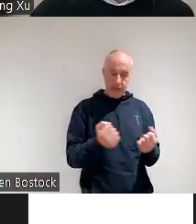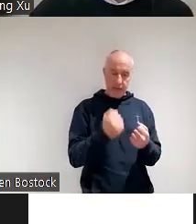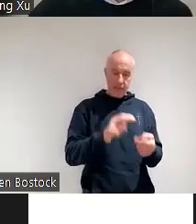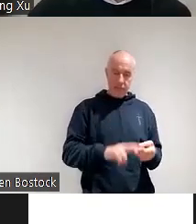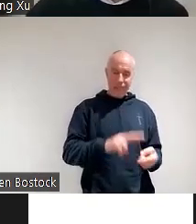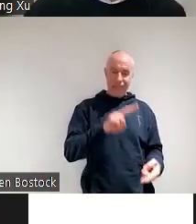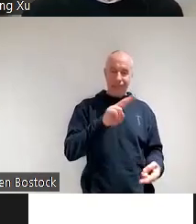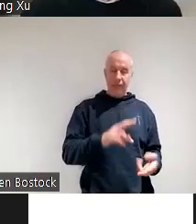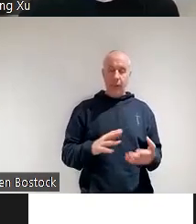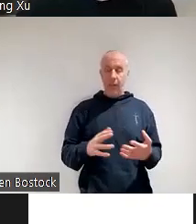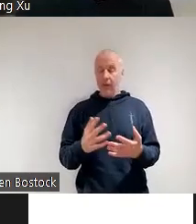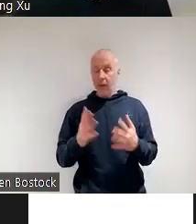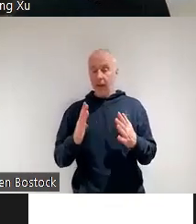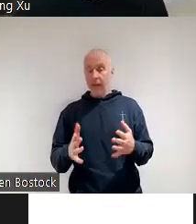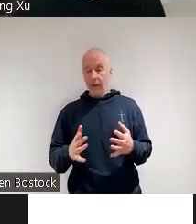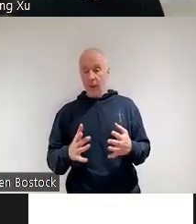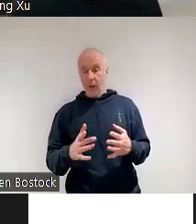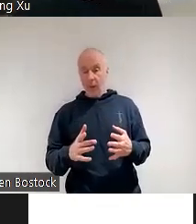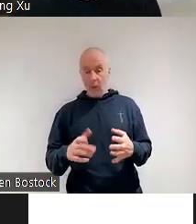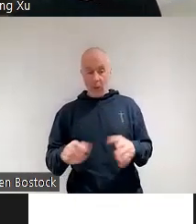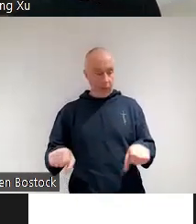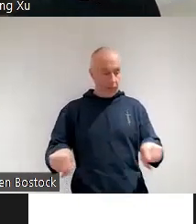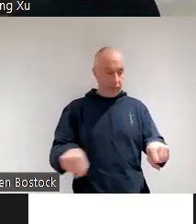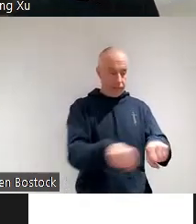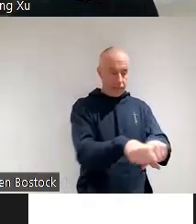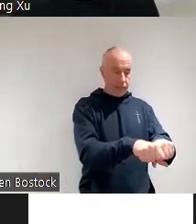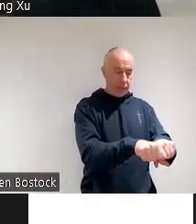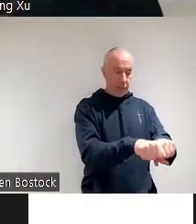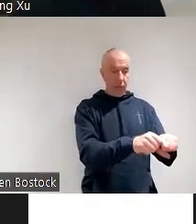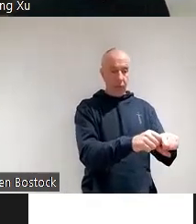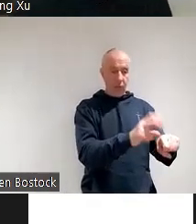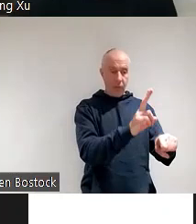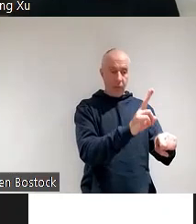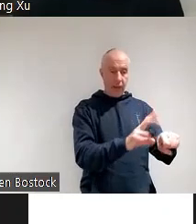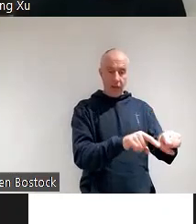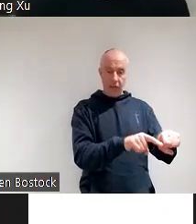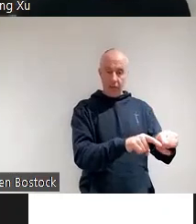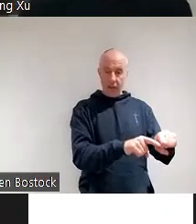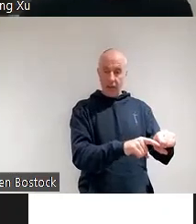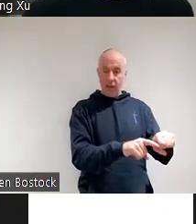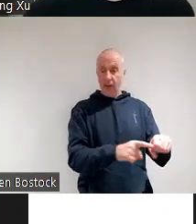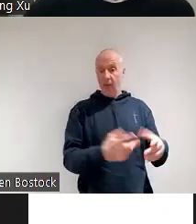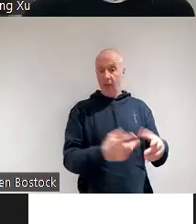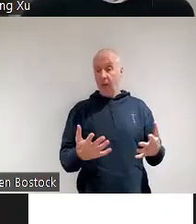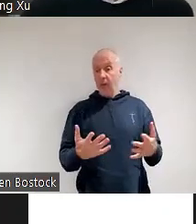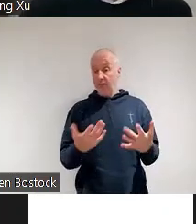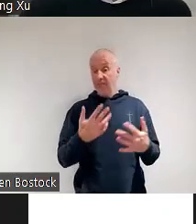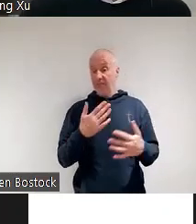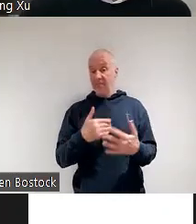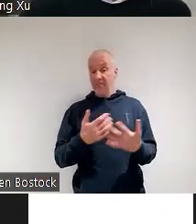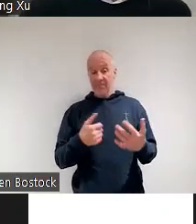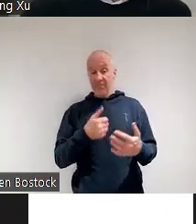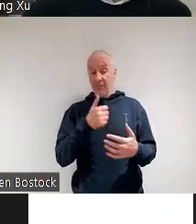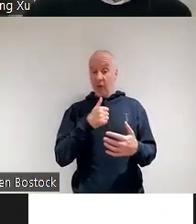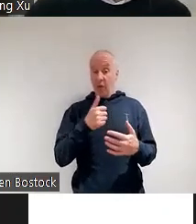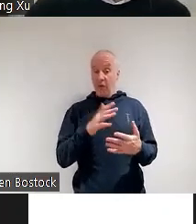grid. But it's very handy because you don't have to do anything in advance to try to fix a charger in the